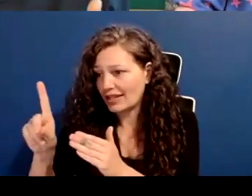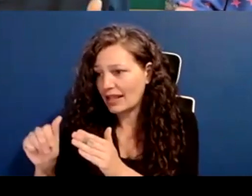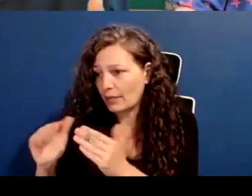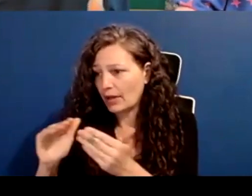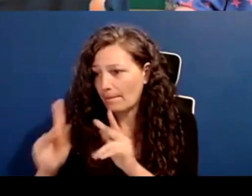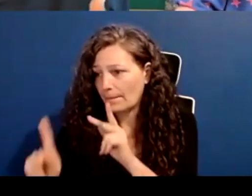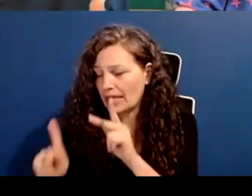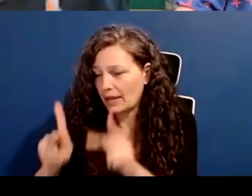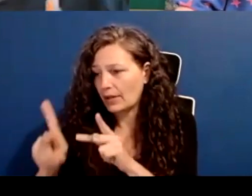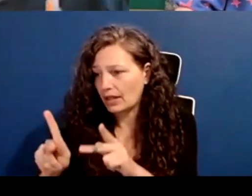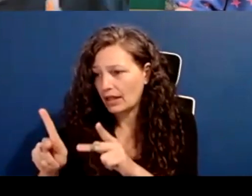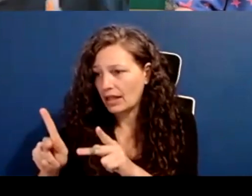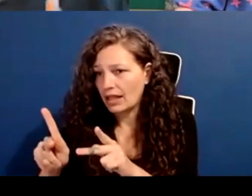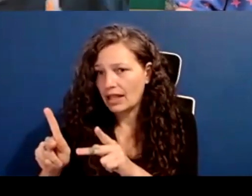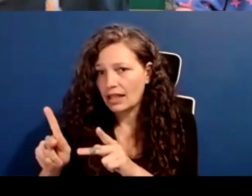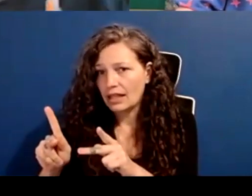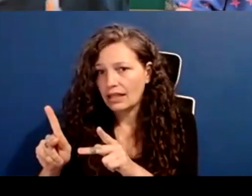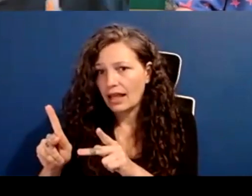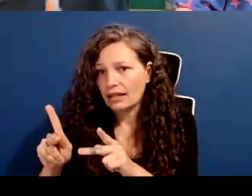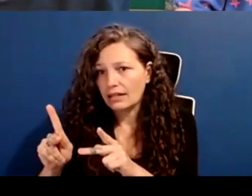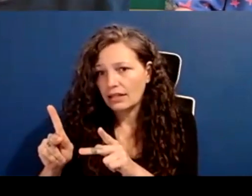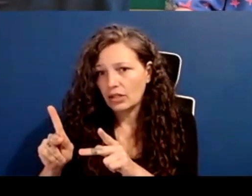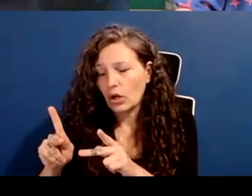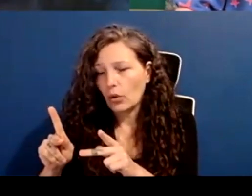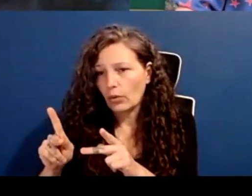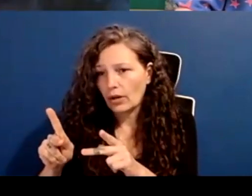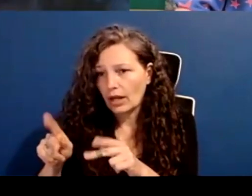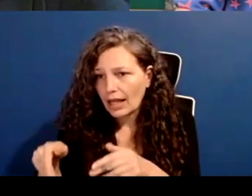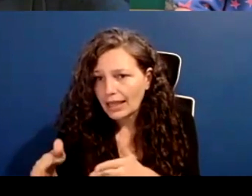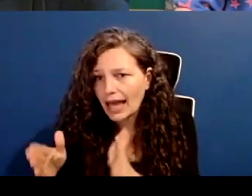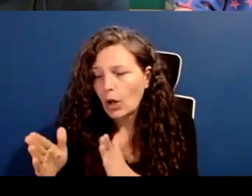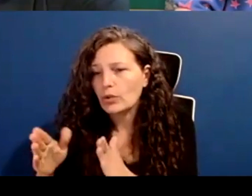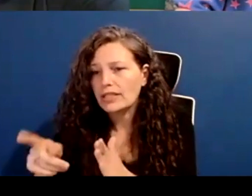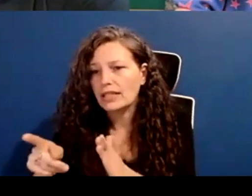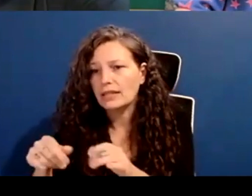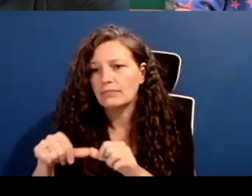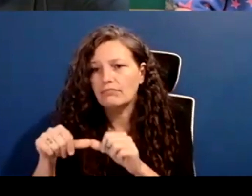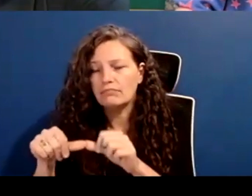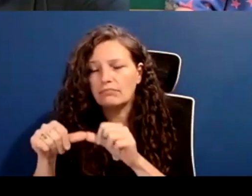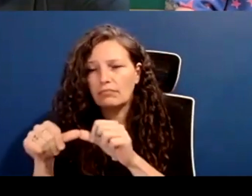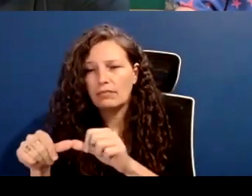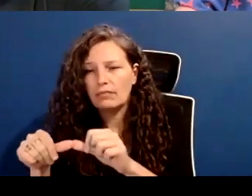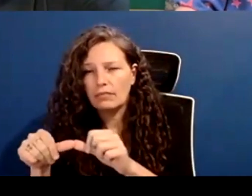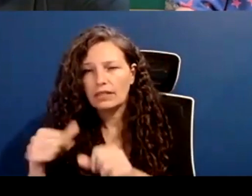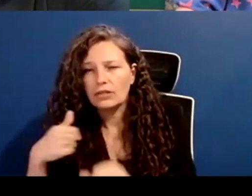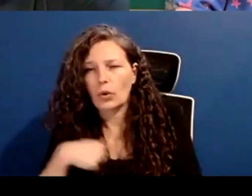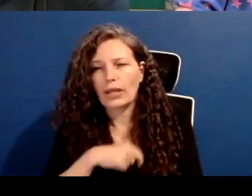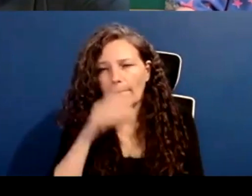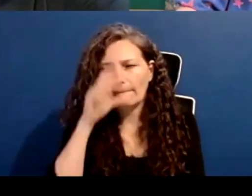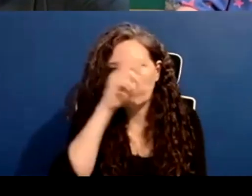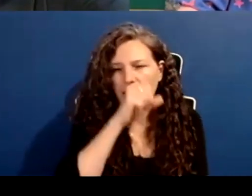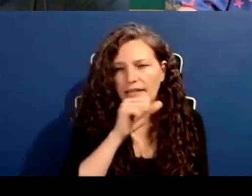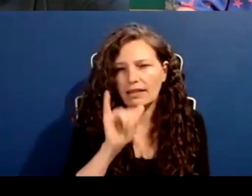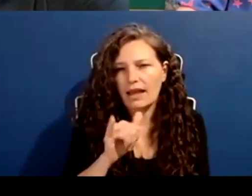to continue to hang on to that. And I think that's something that we miss in that text.